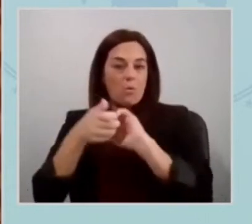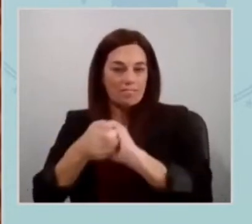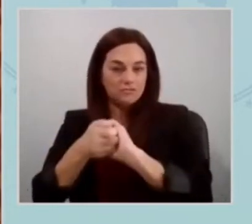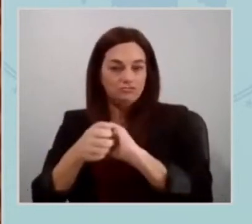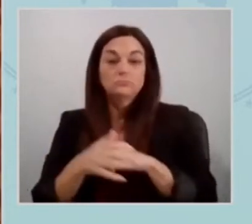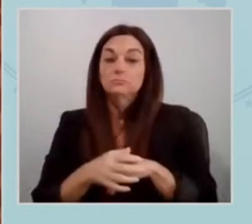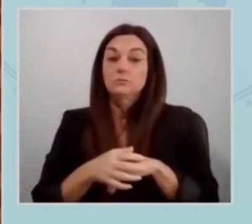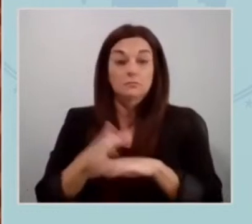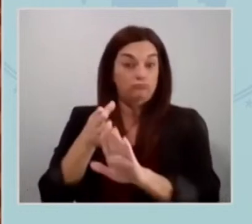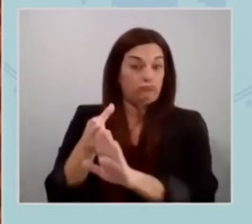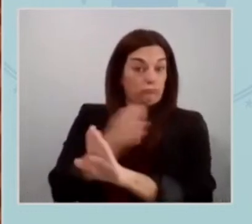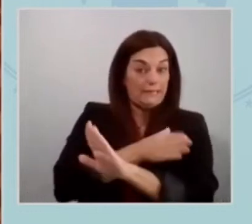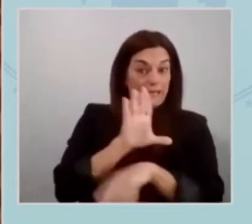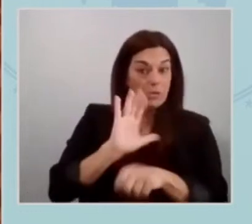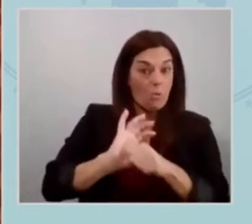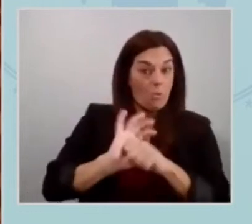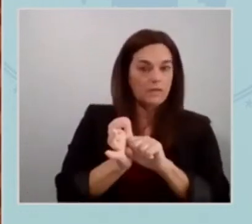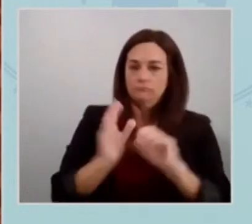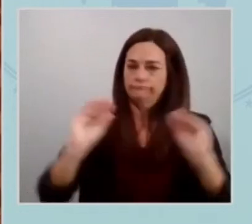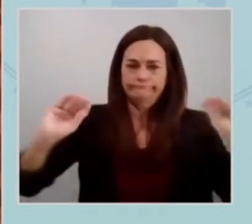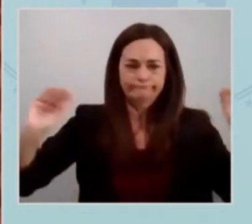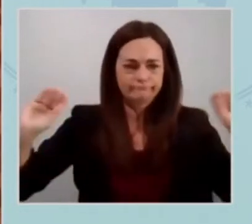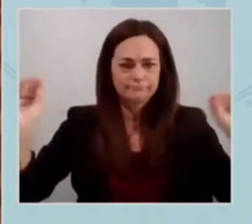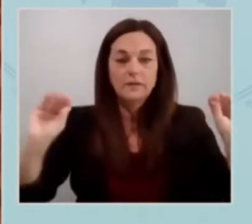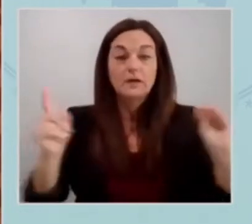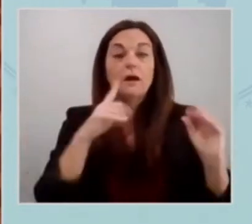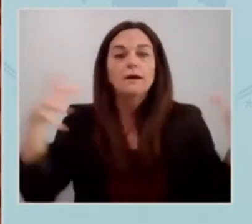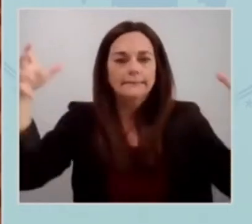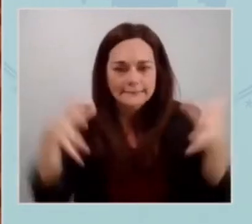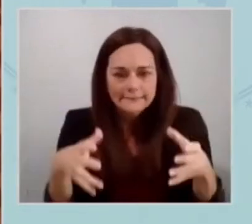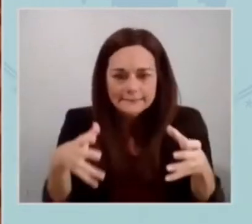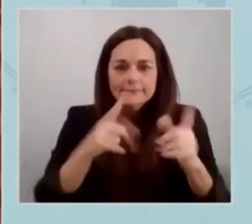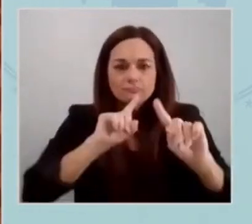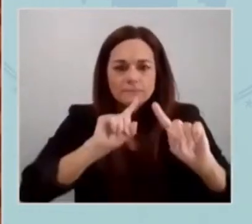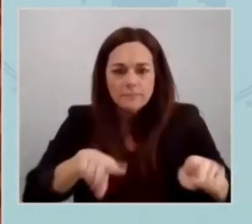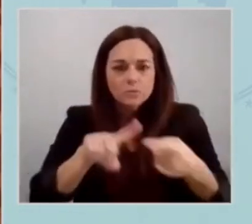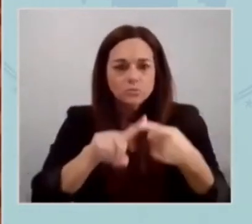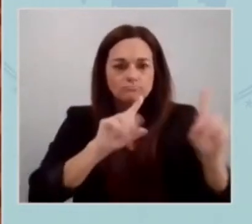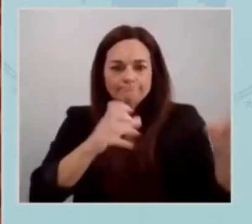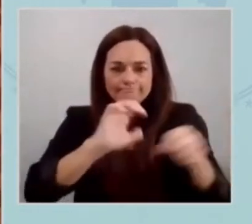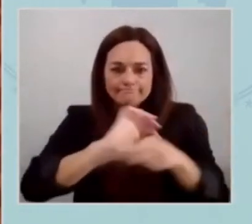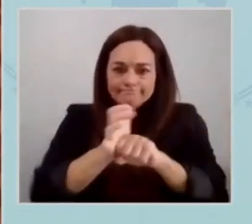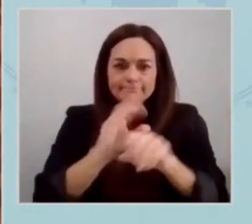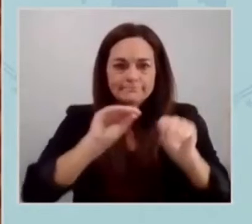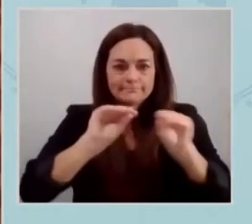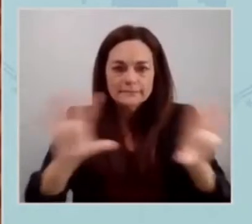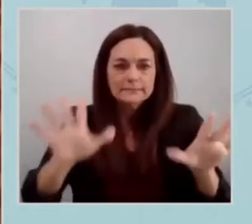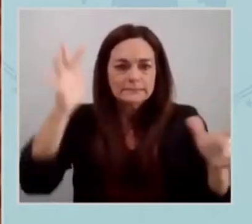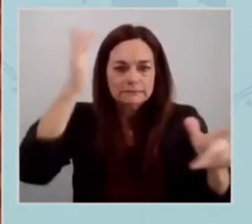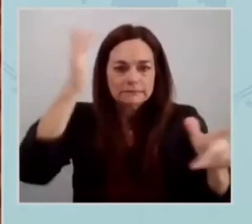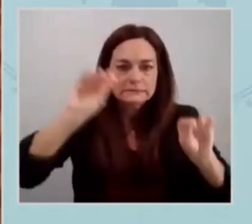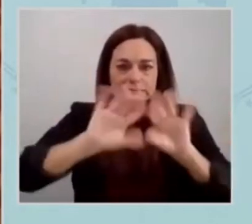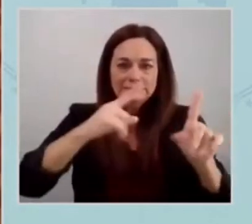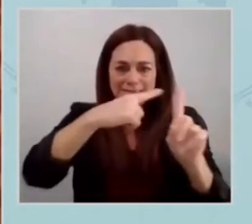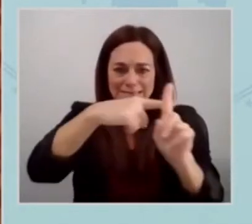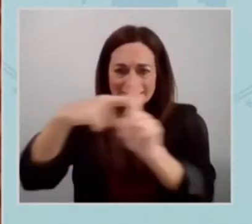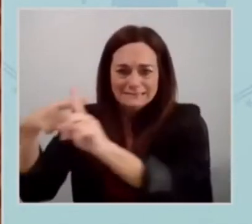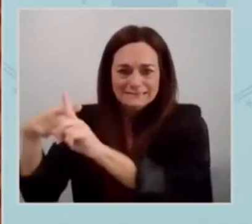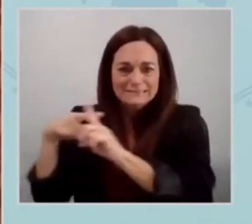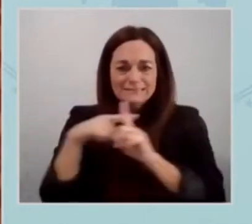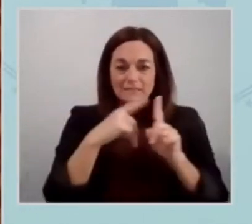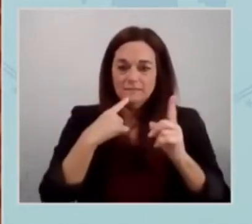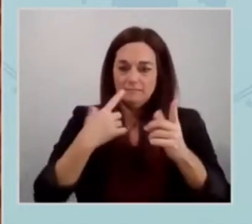MERC, Milwaukee's Independent Restaurant Coalition. These organizations did not exist pre-COVID, but they came together in response to the pandemic to